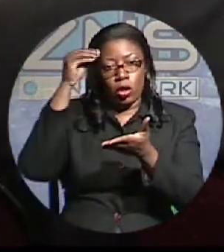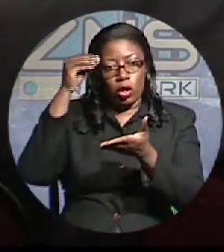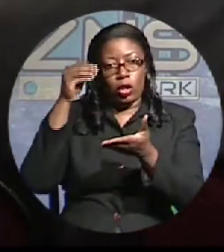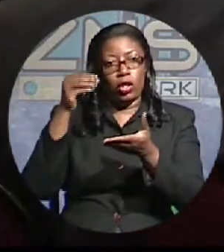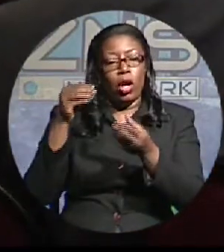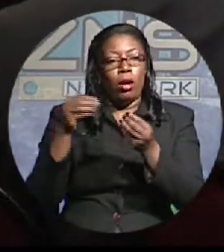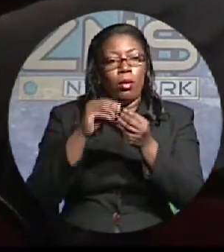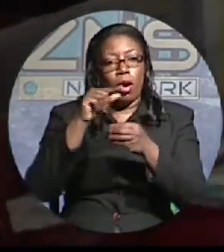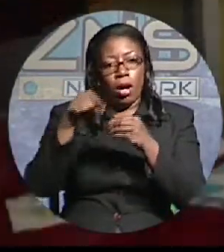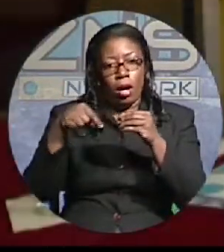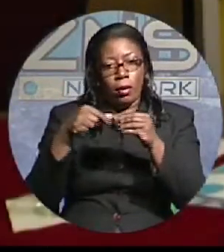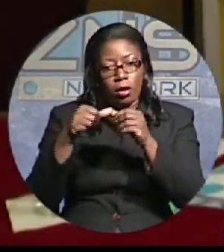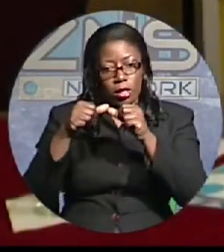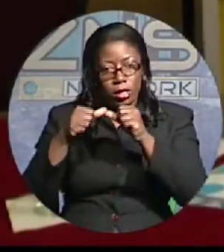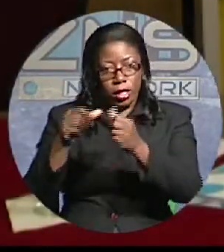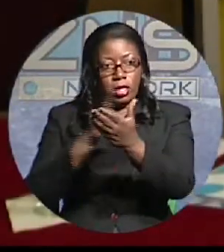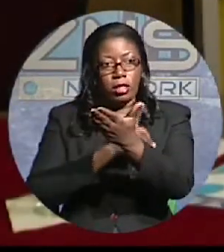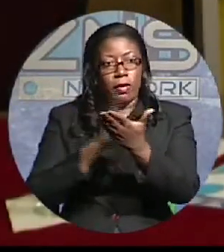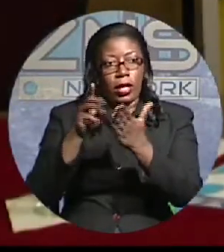development.